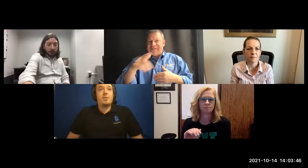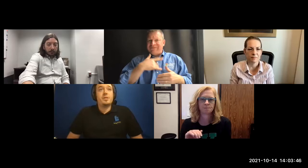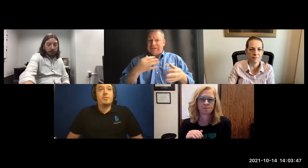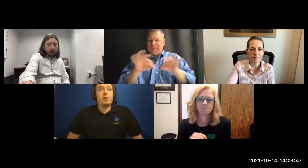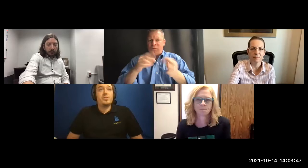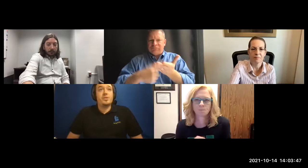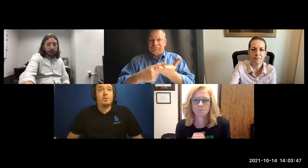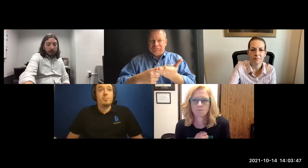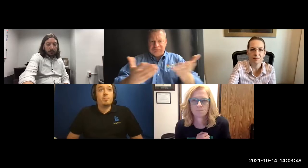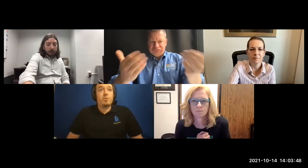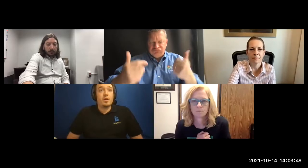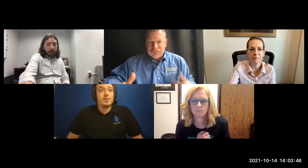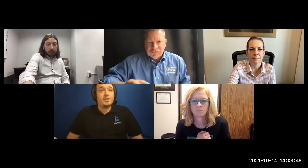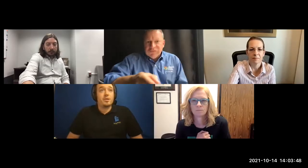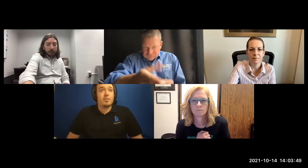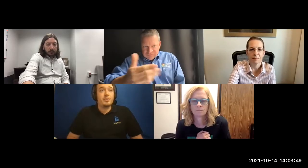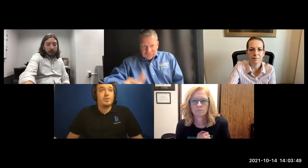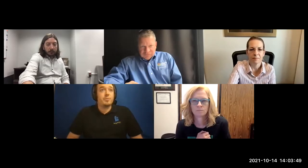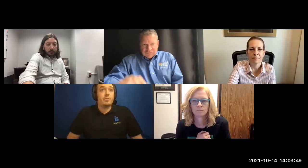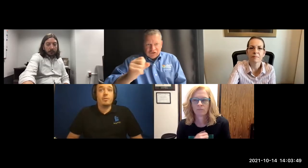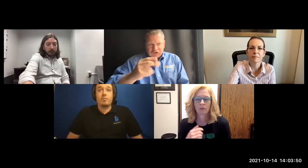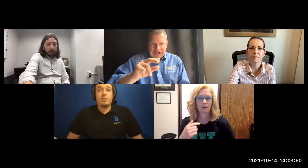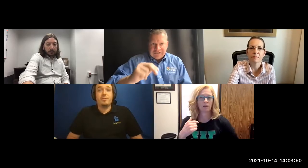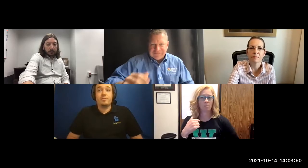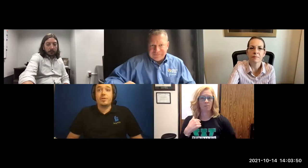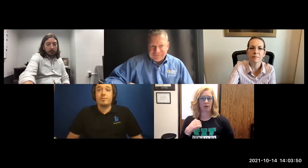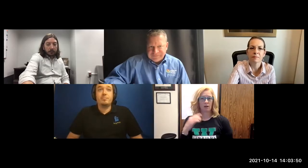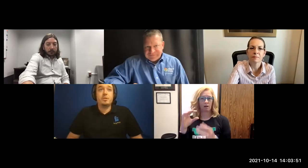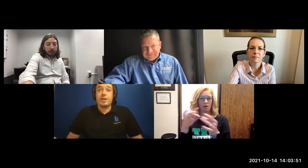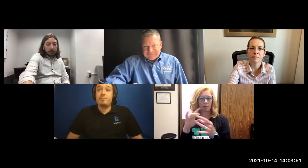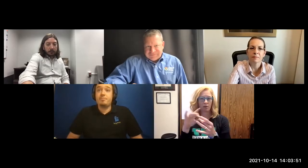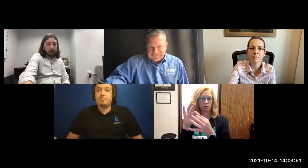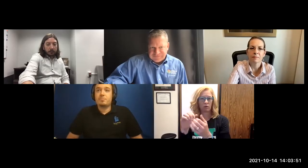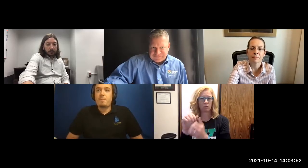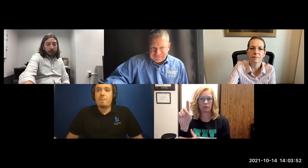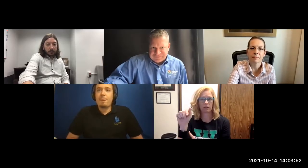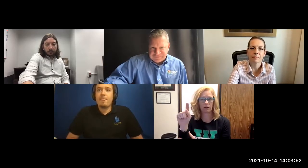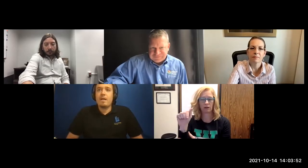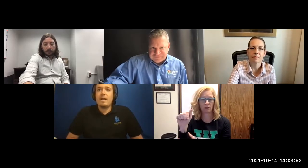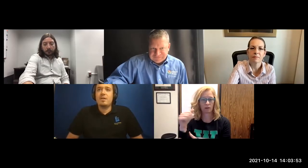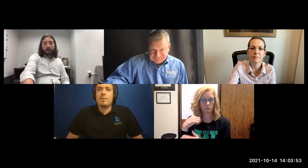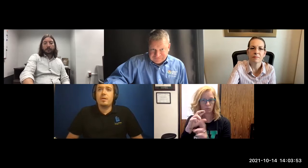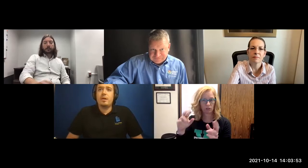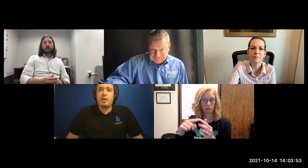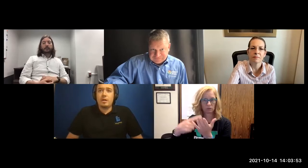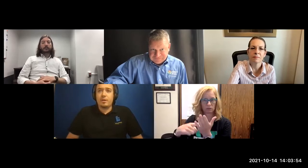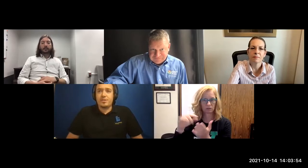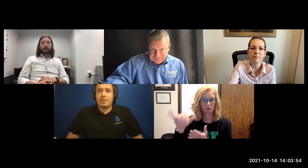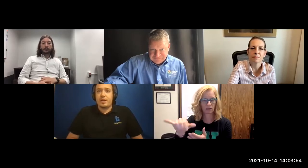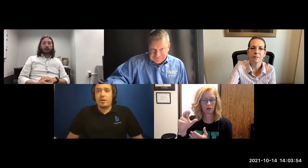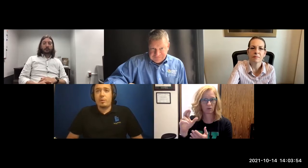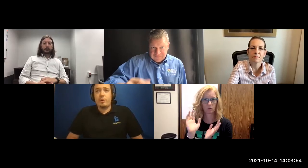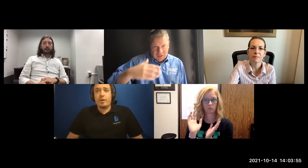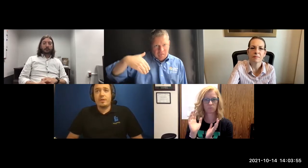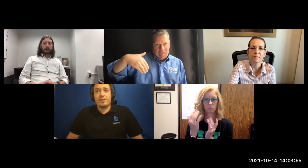Any other comments in regards to the process here, the procedural manual? Please feel free to share. Shannon? I had a comment in regards